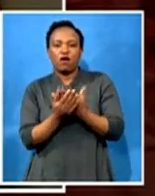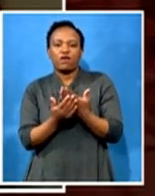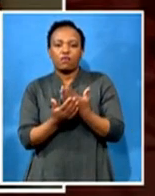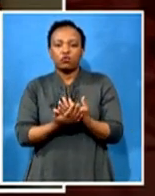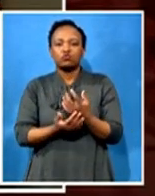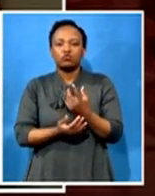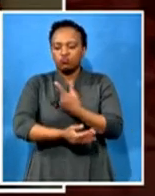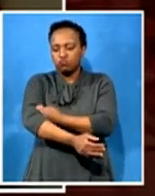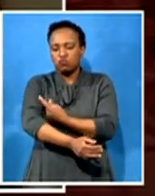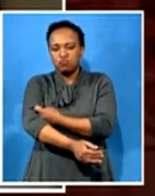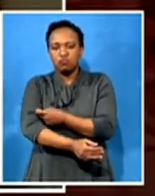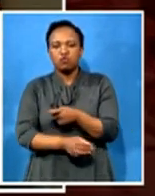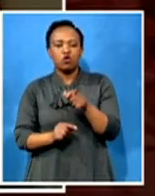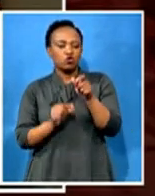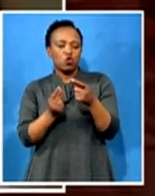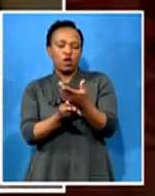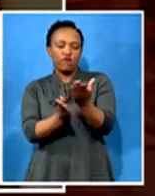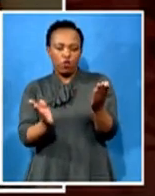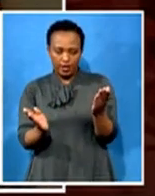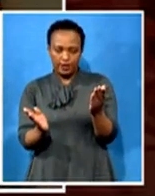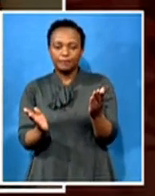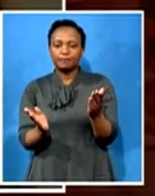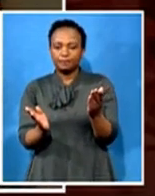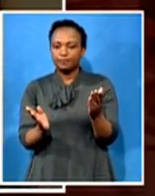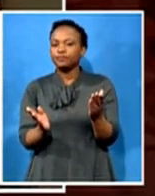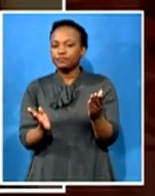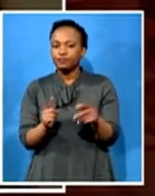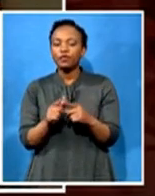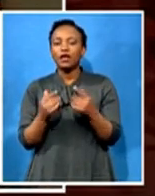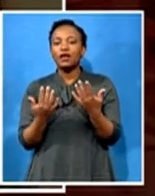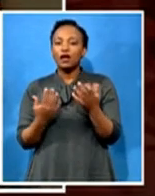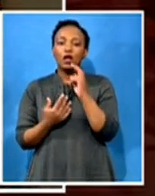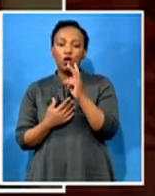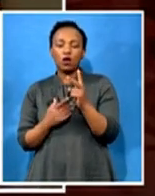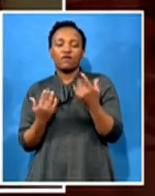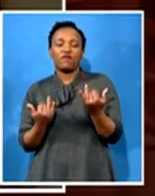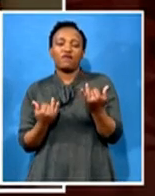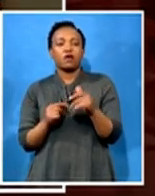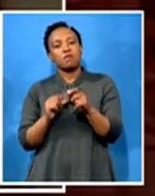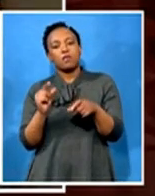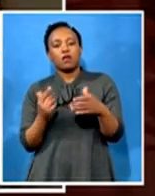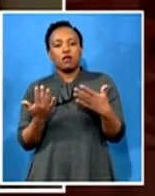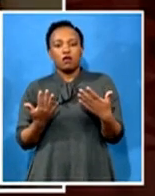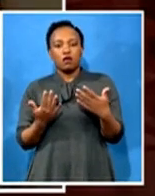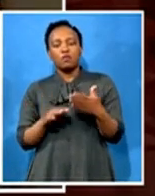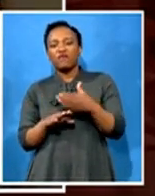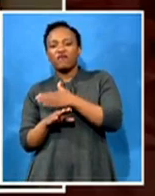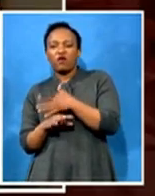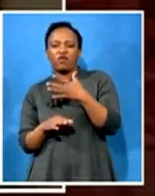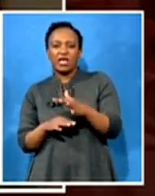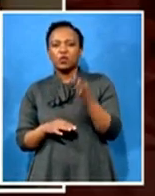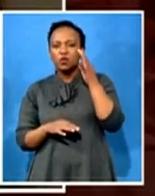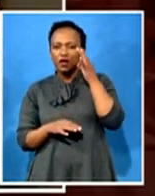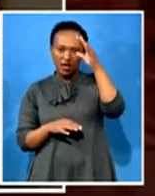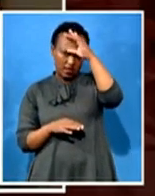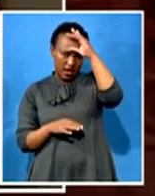everybody. But look, if people want to argue with us about nurses being prioritised, I'm happy to have that discussion. But I think